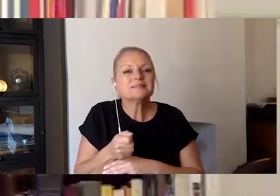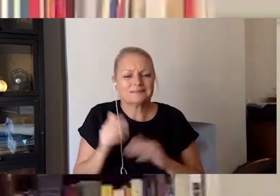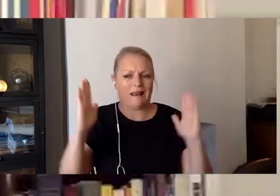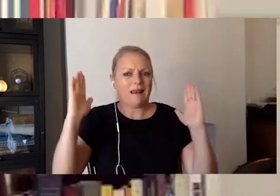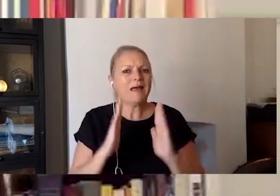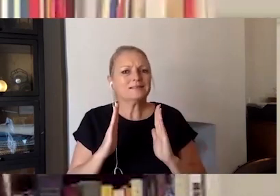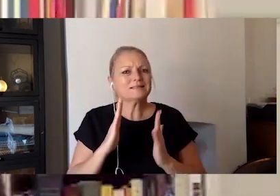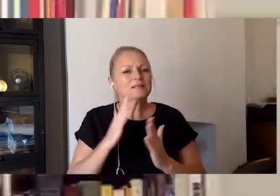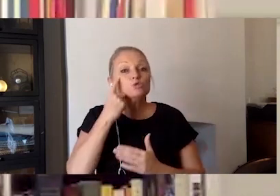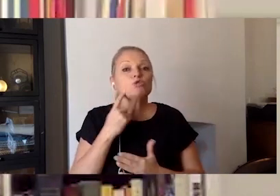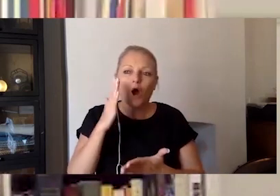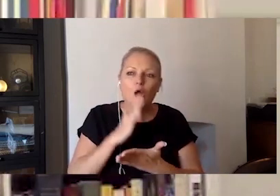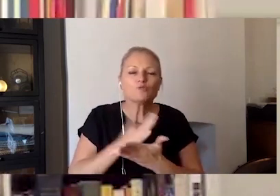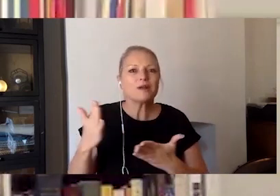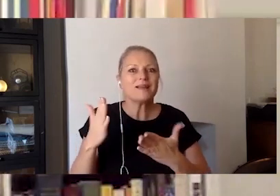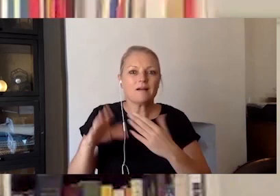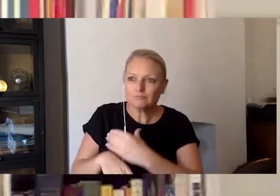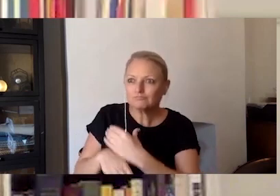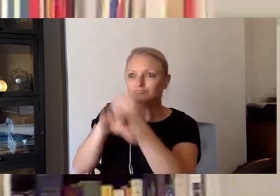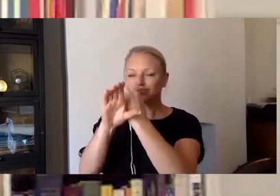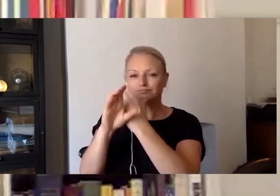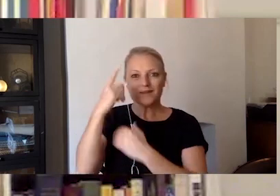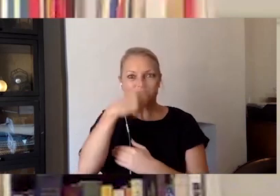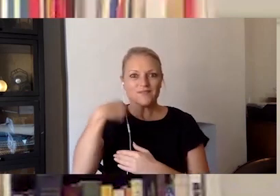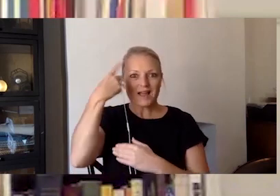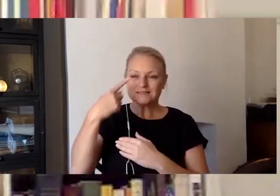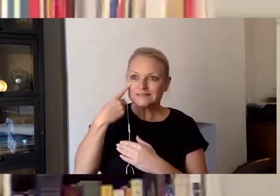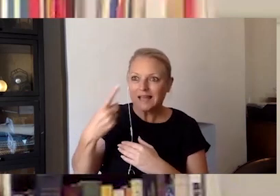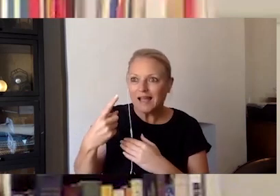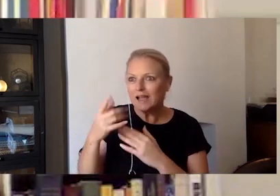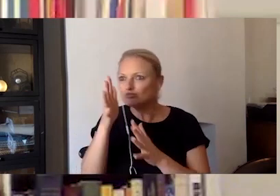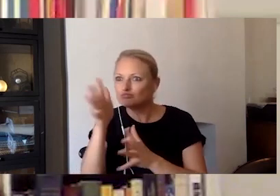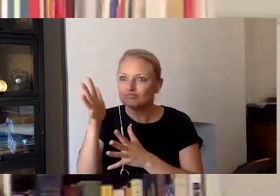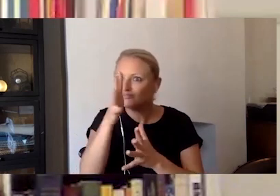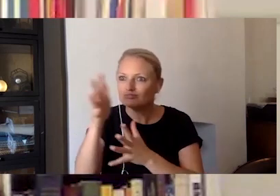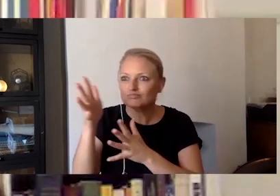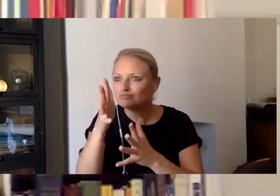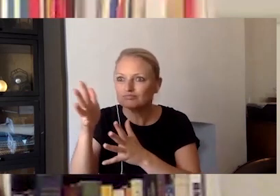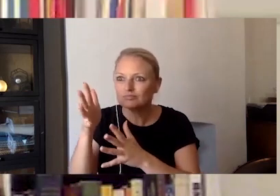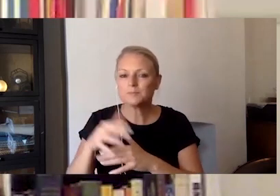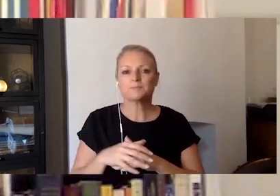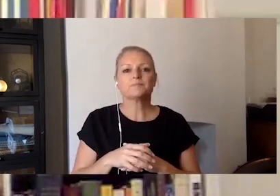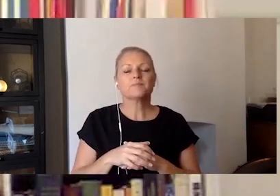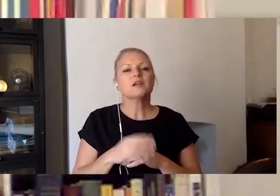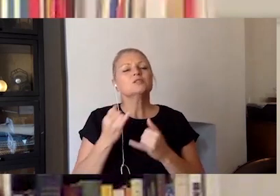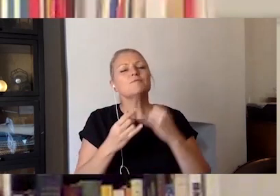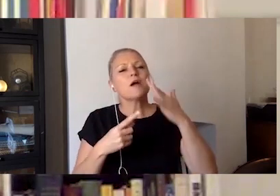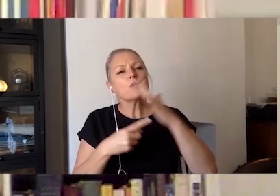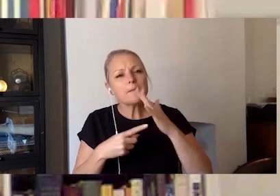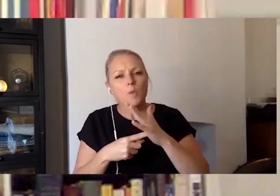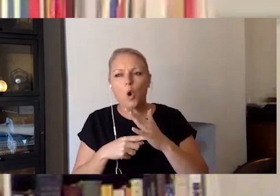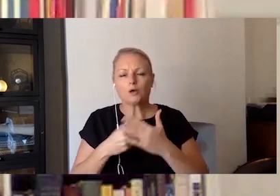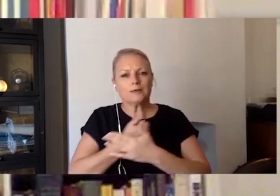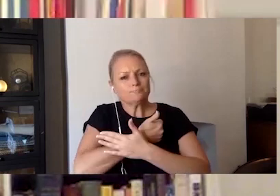from a connection perspective? And remember, we're all in this together, as Tracy said. So cultivating rituals of connection with those